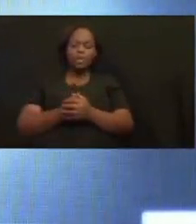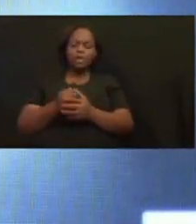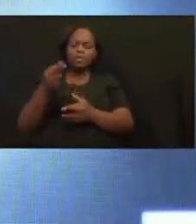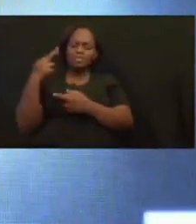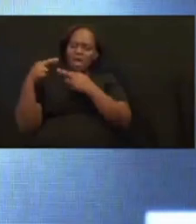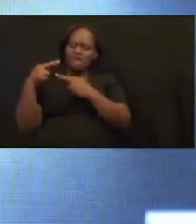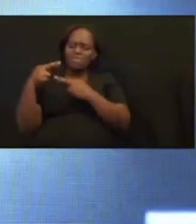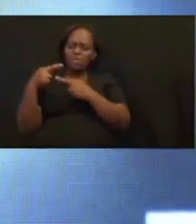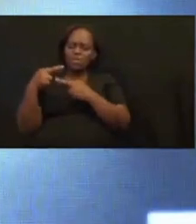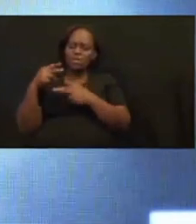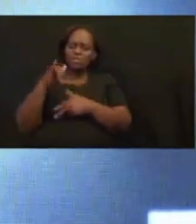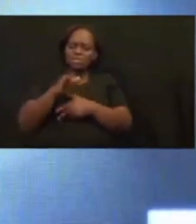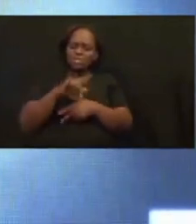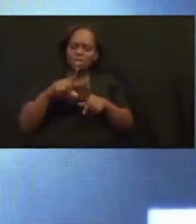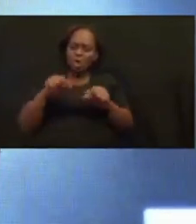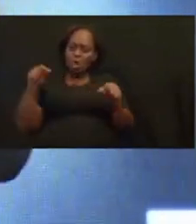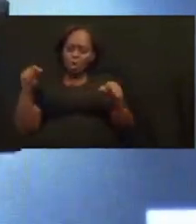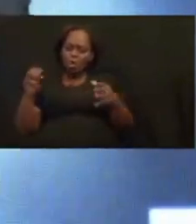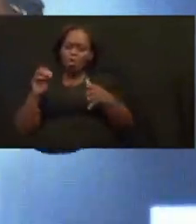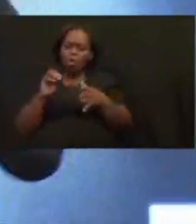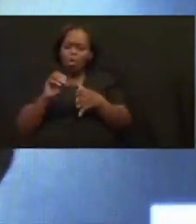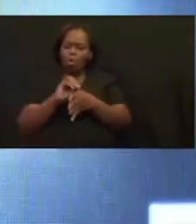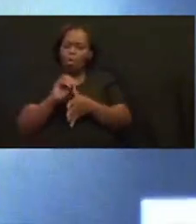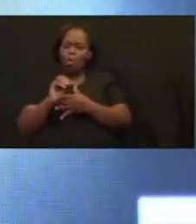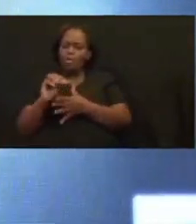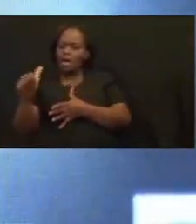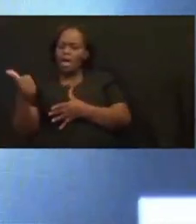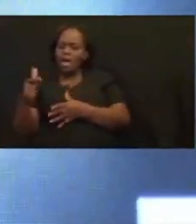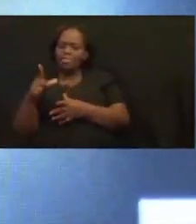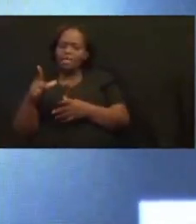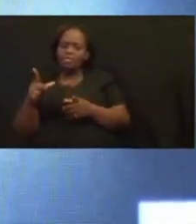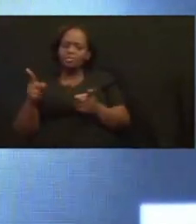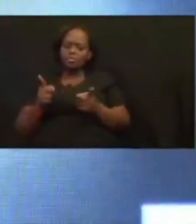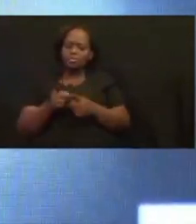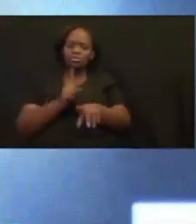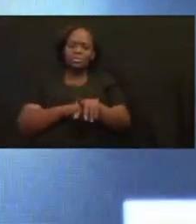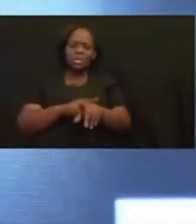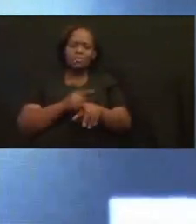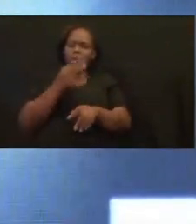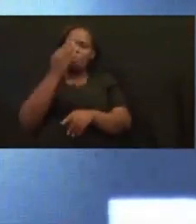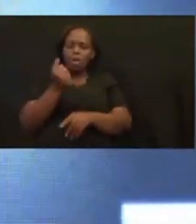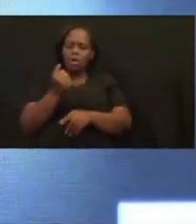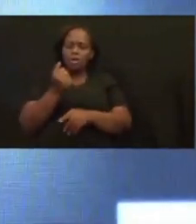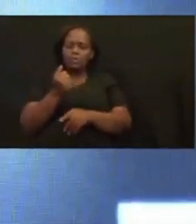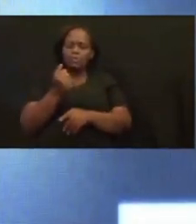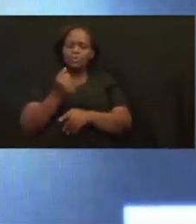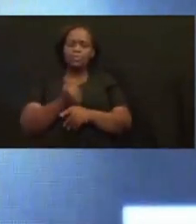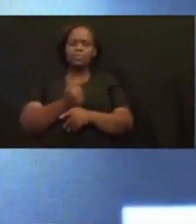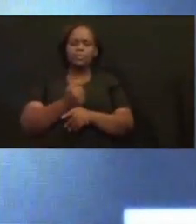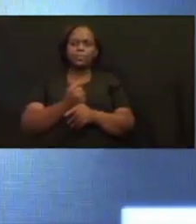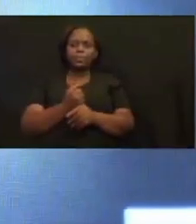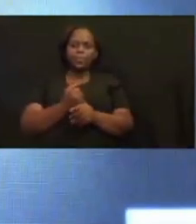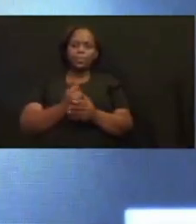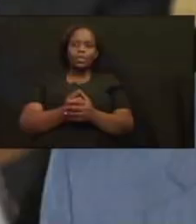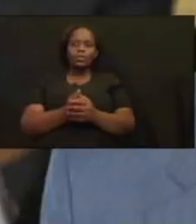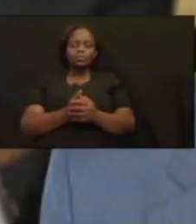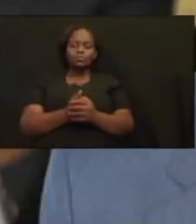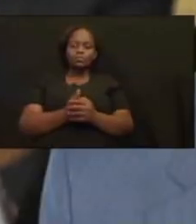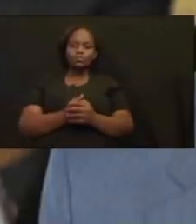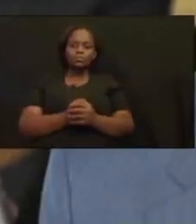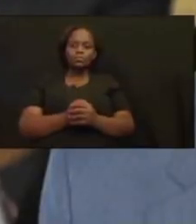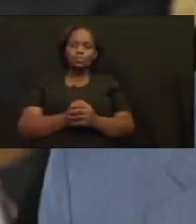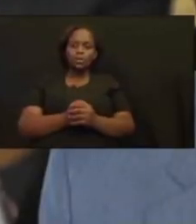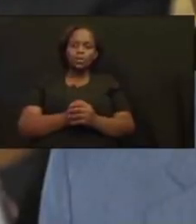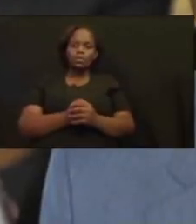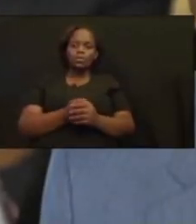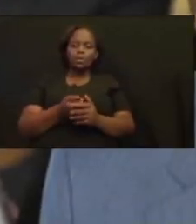we together? Most of it largely because of the humanity of men. That is what I found as the ultimate answer to